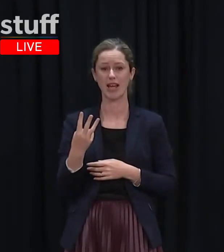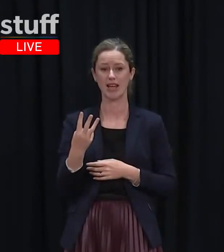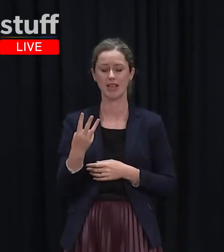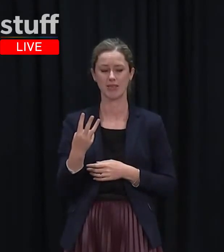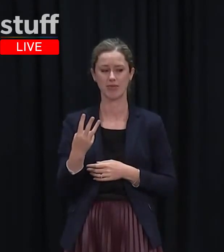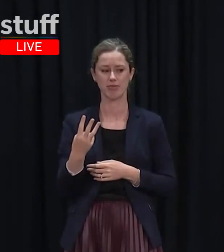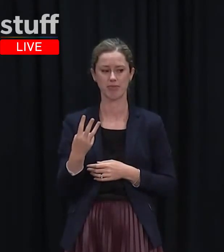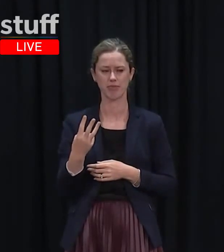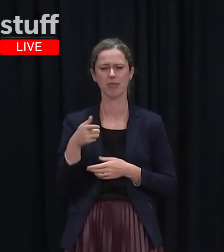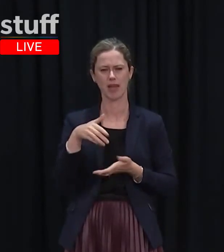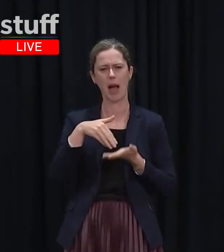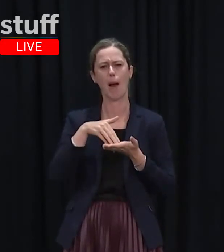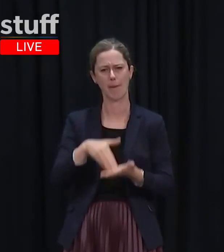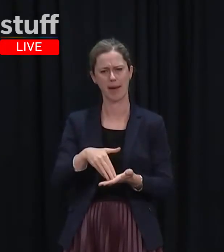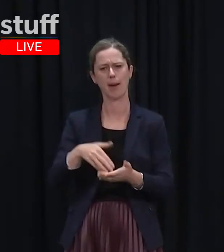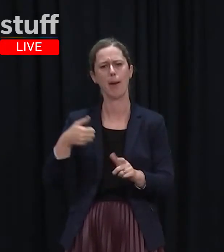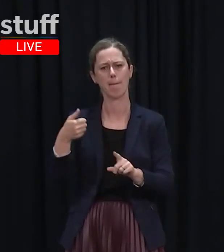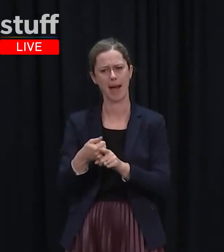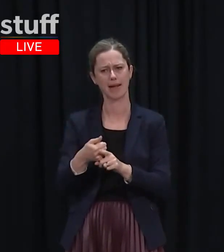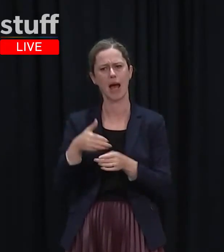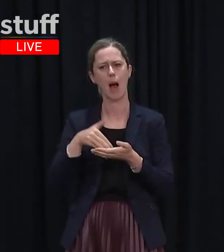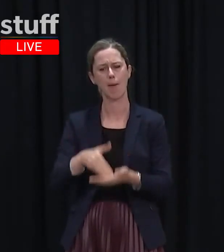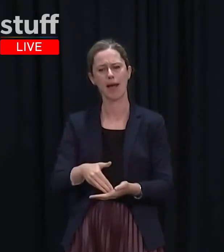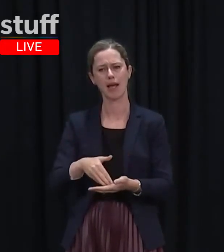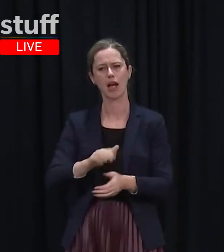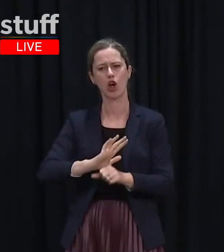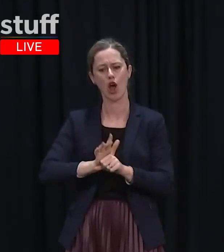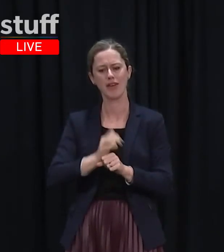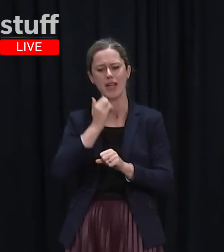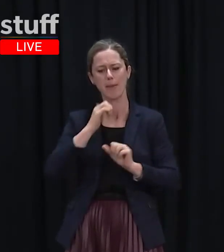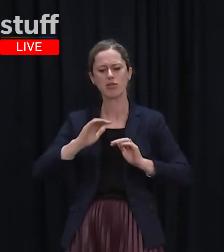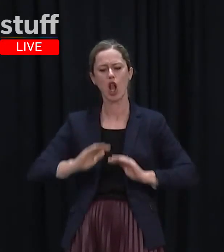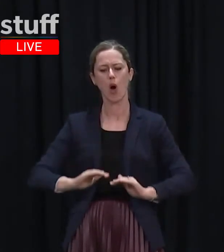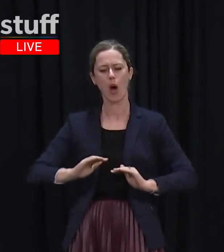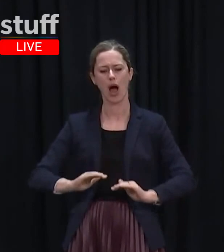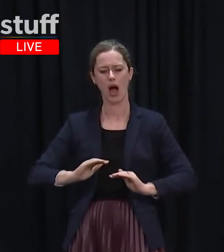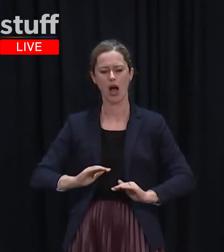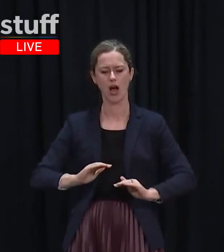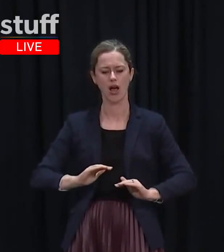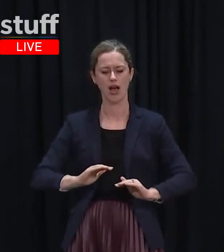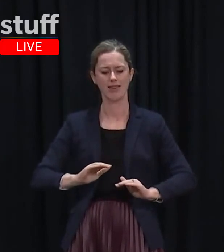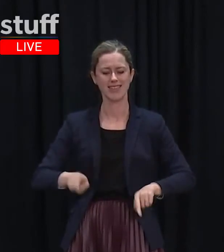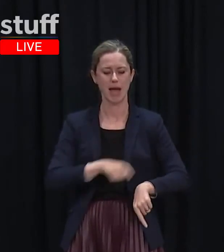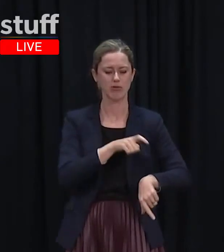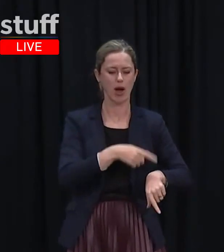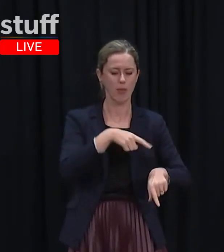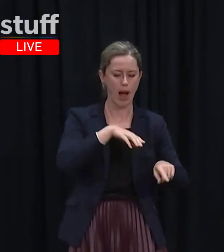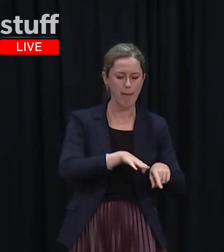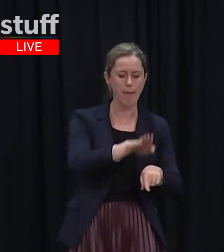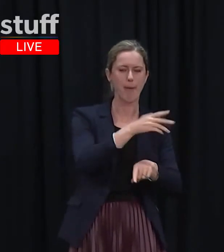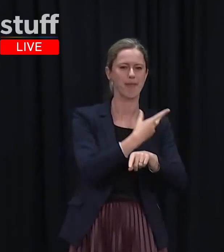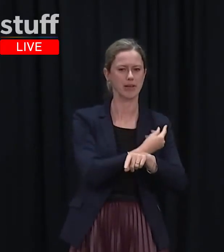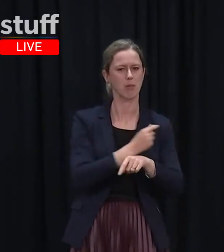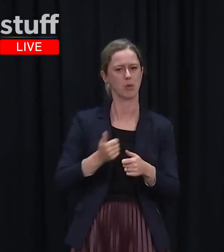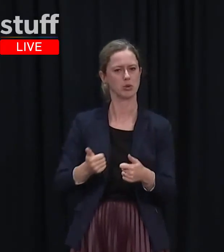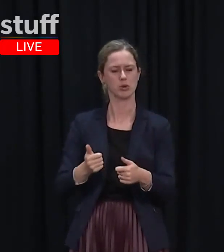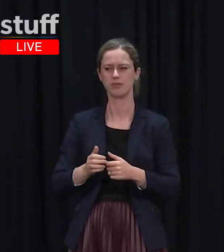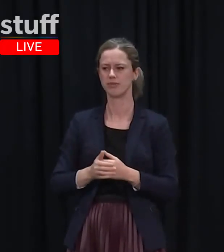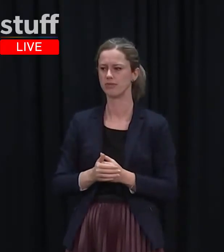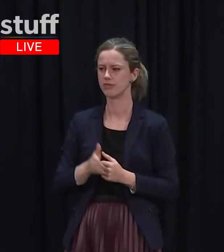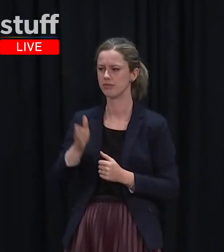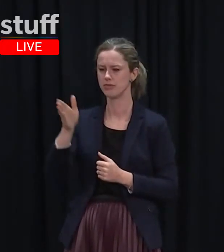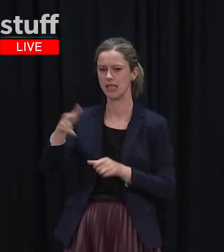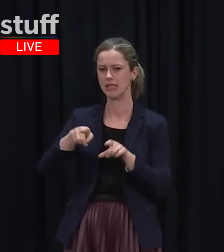settings are making a big difference in keeping our case numbers low at the moment while we get those vaccination rates up. The significant jump